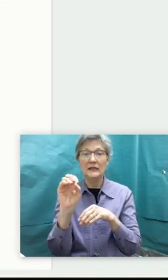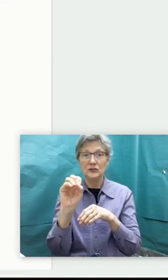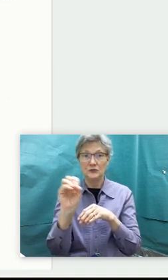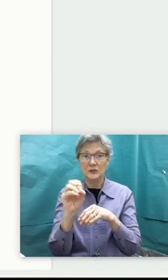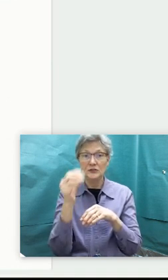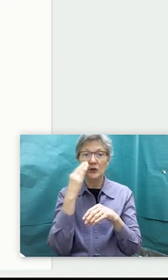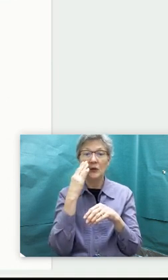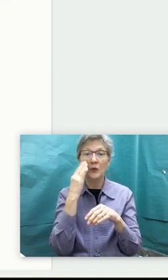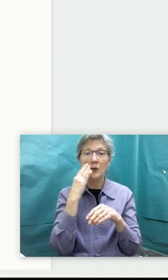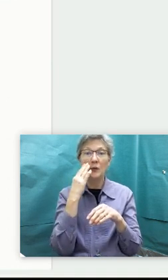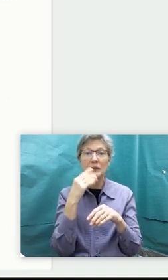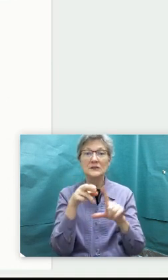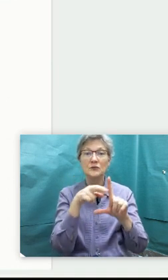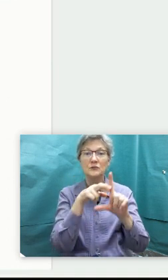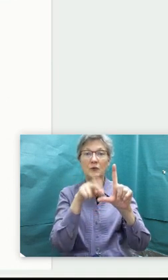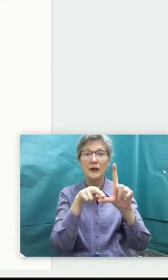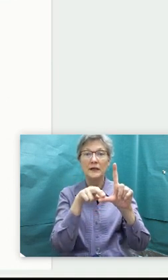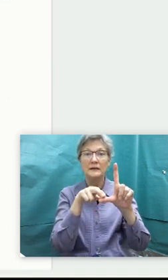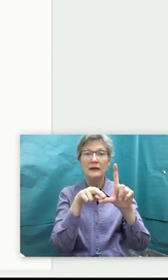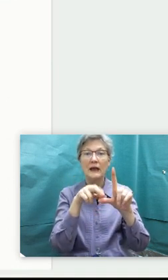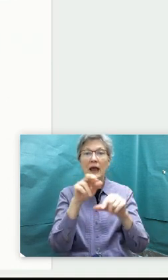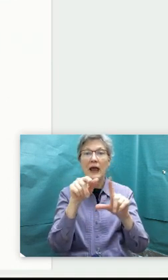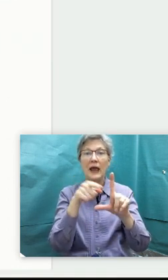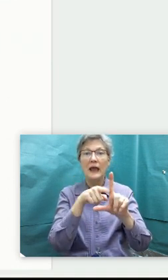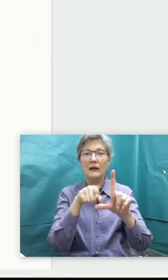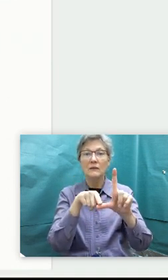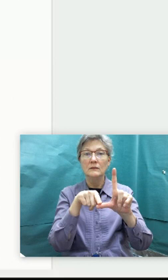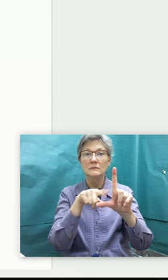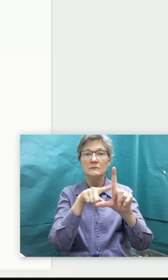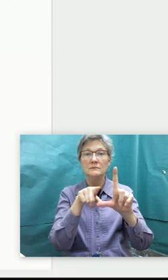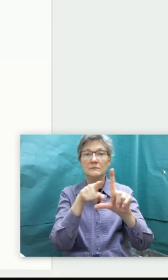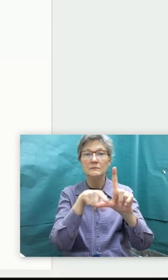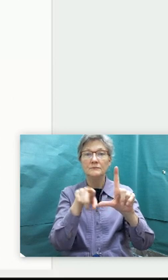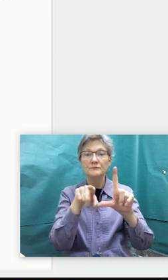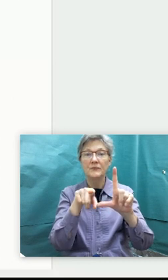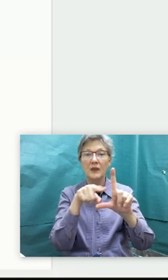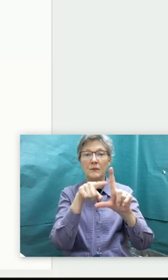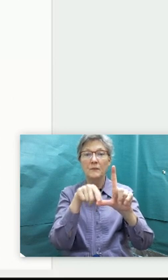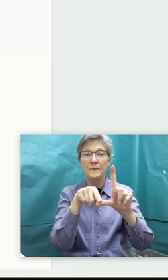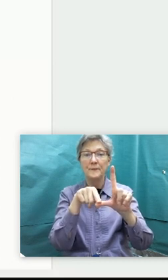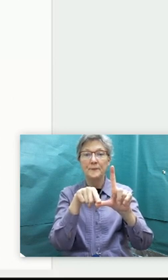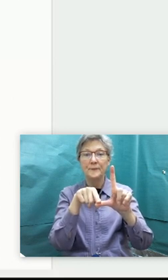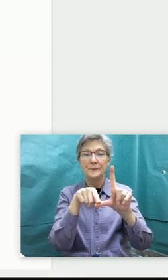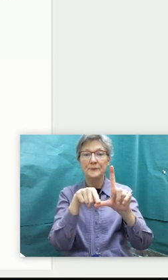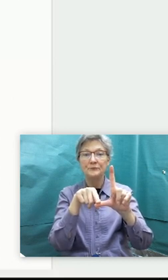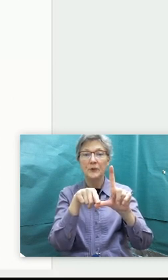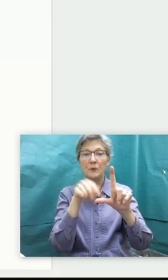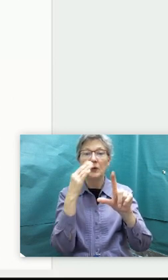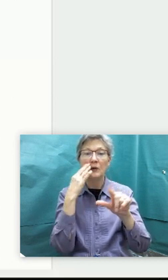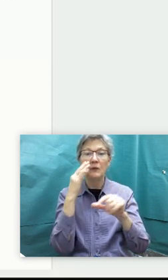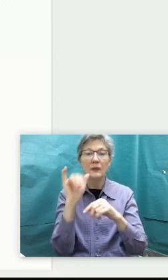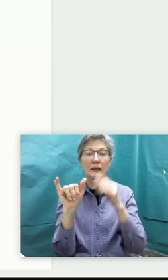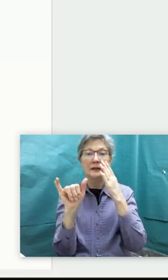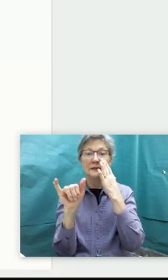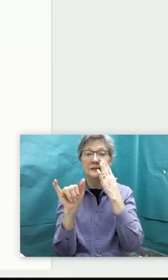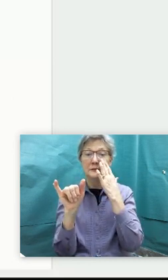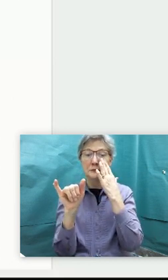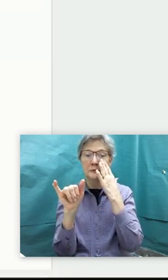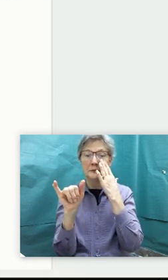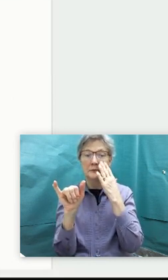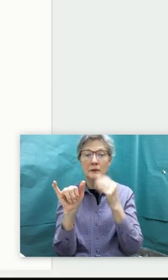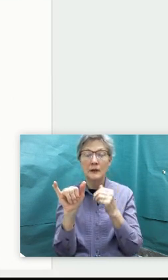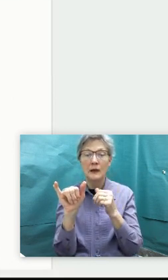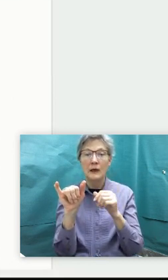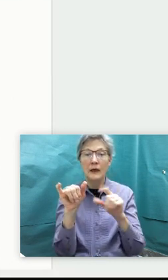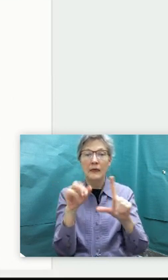of this right angle that we have here, this marking, we know what that means, the